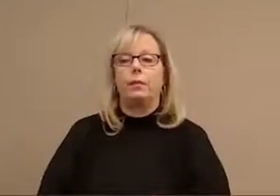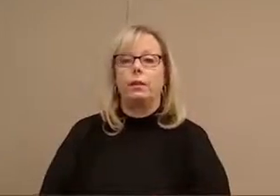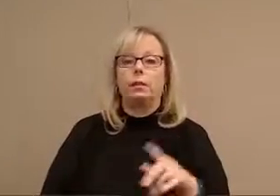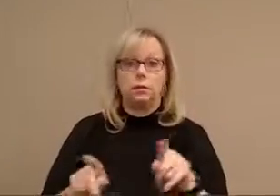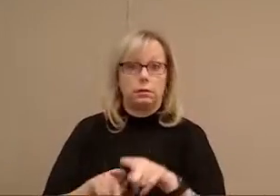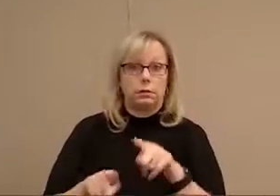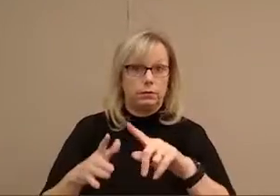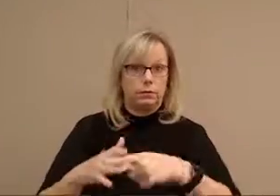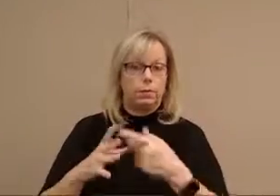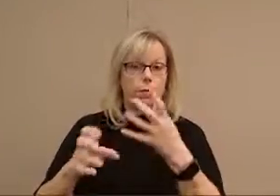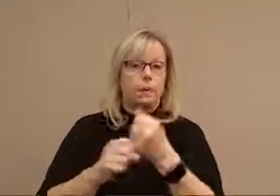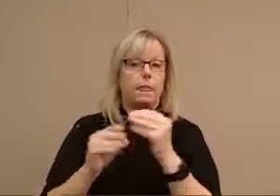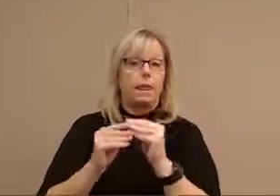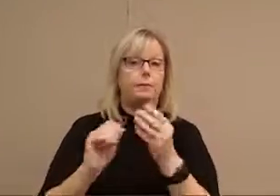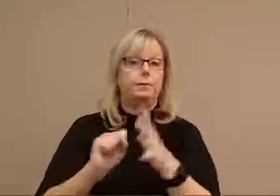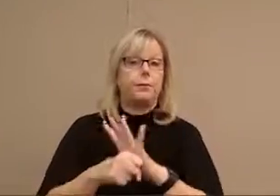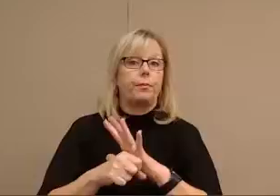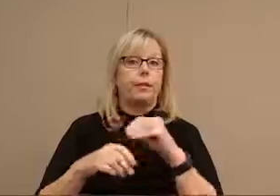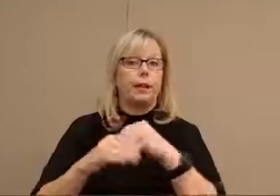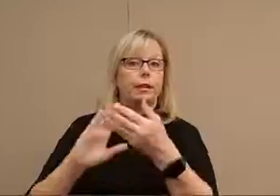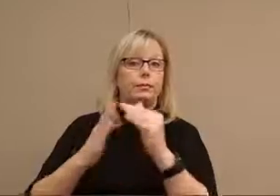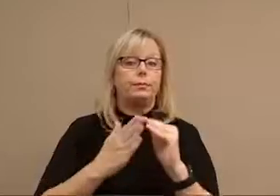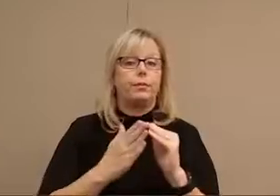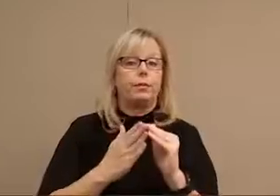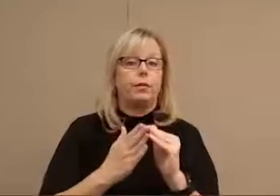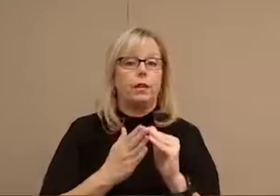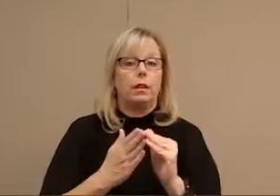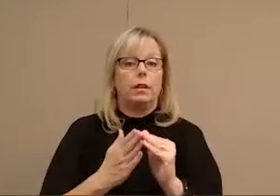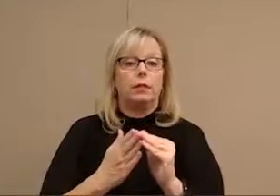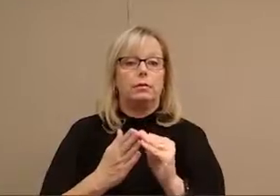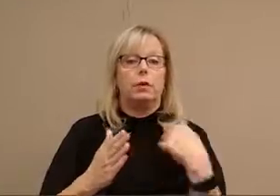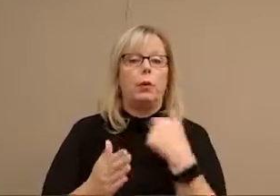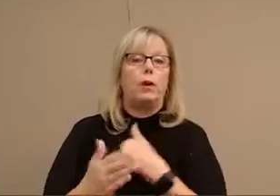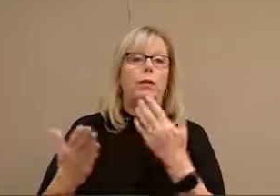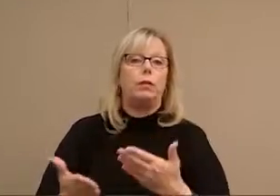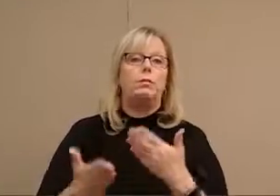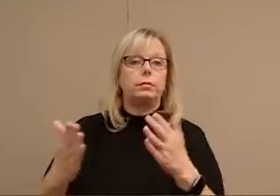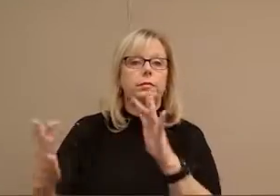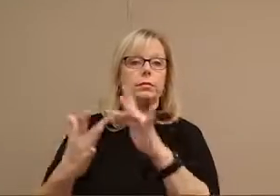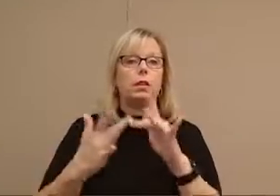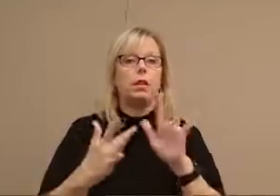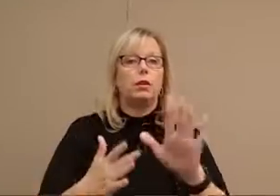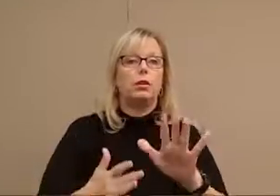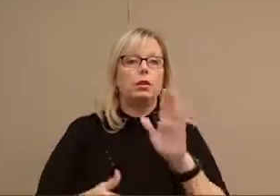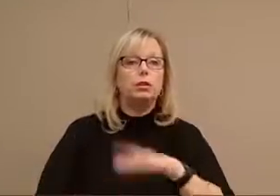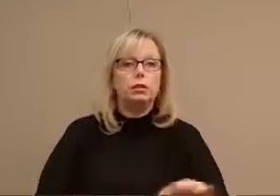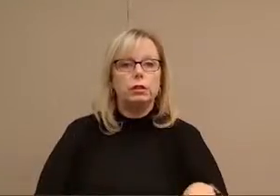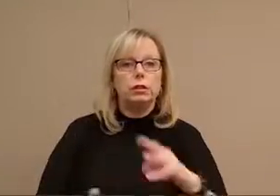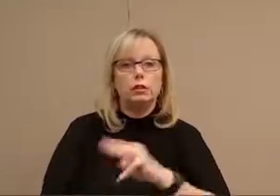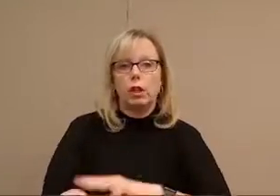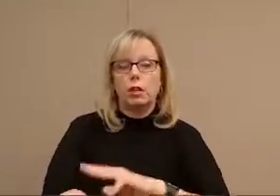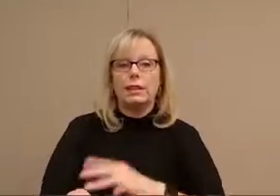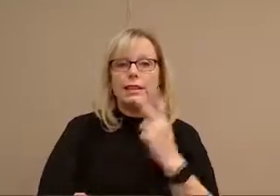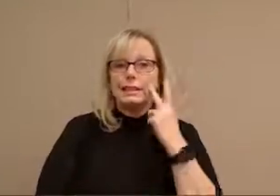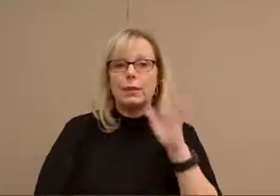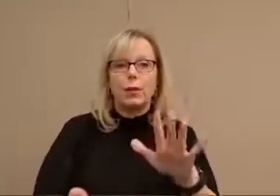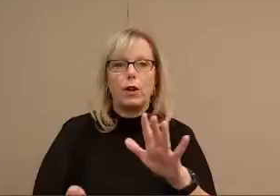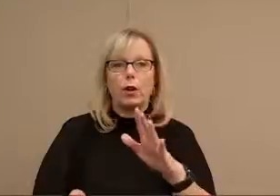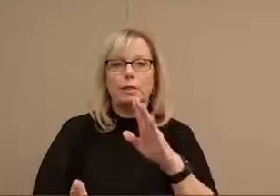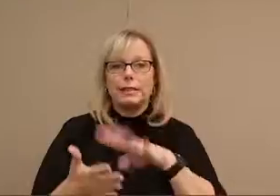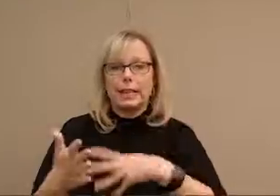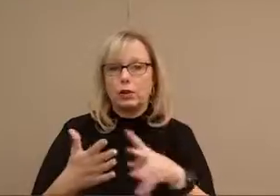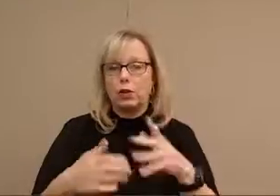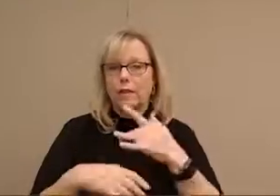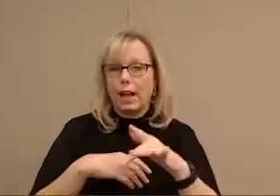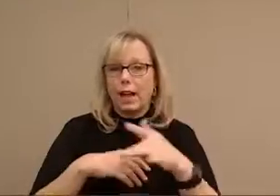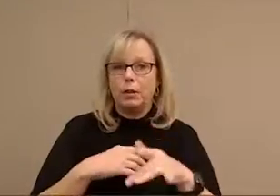start to receive more vaccine in the community, we recommend that you reach out to your pediatricians to see what their clinic scheduling availability